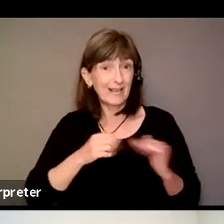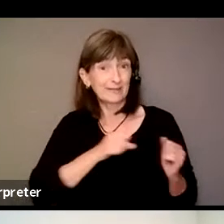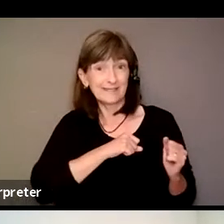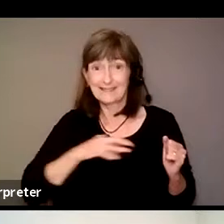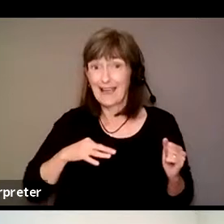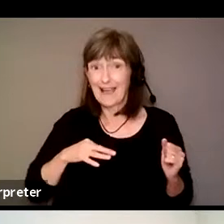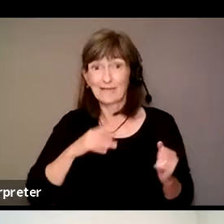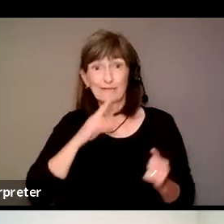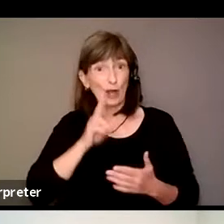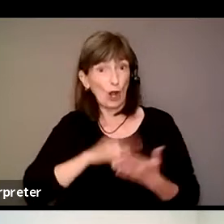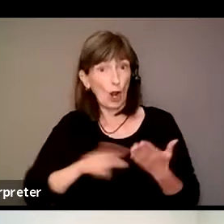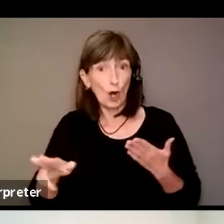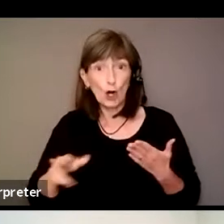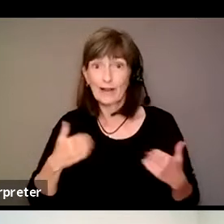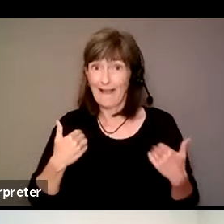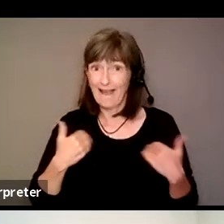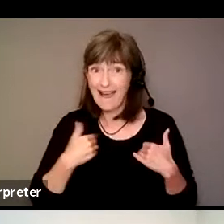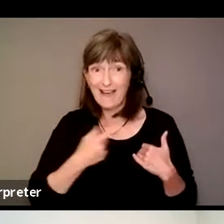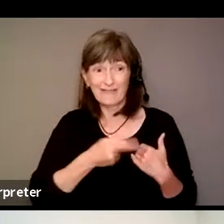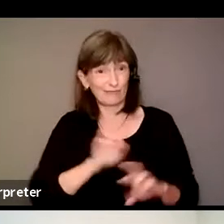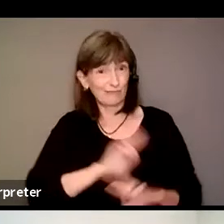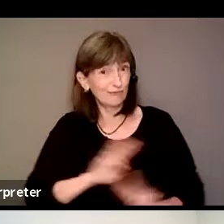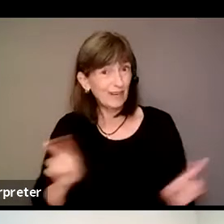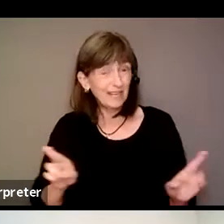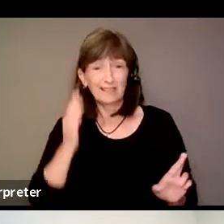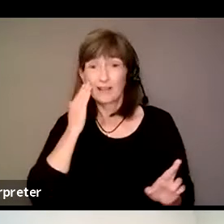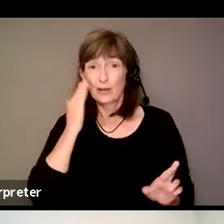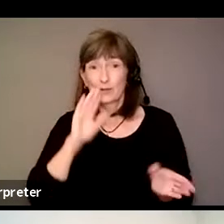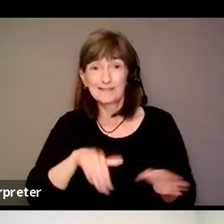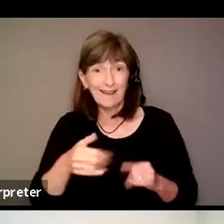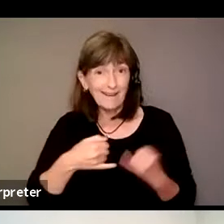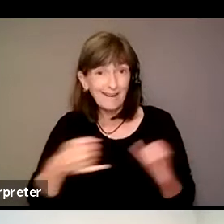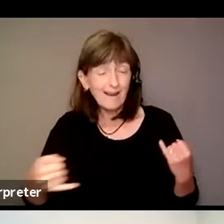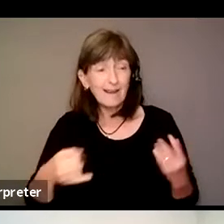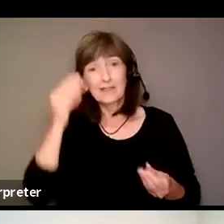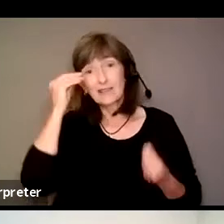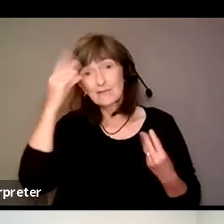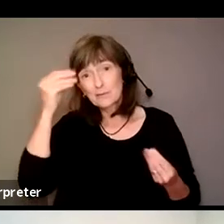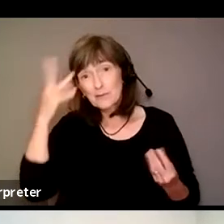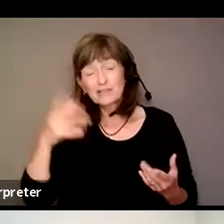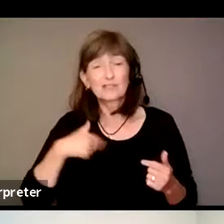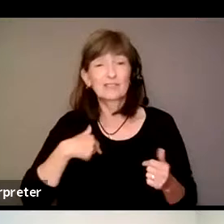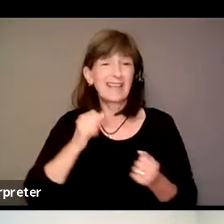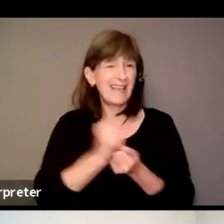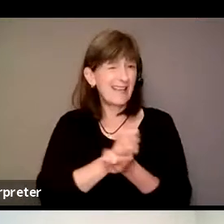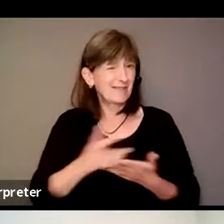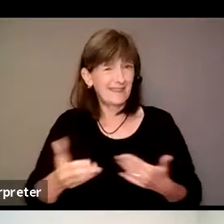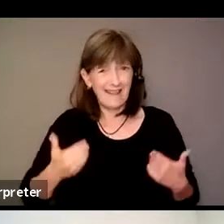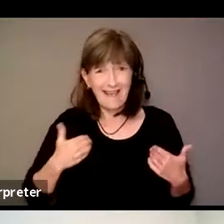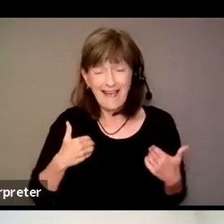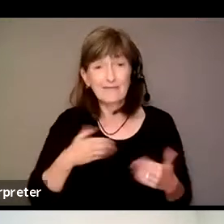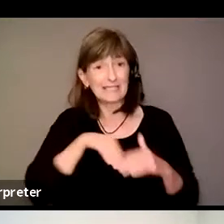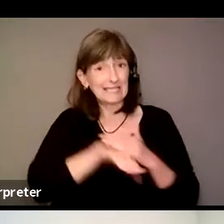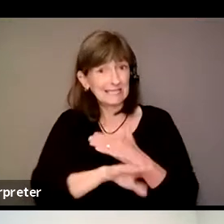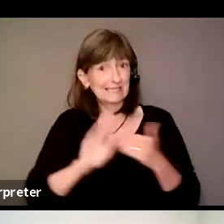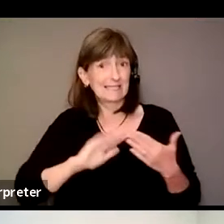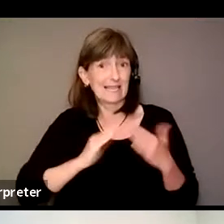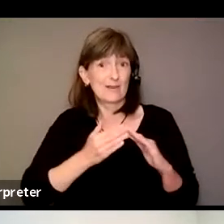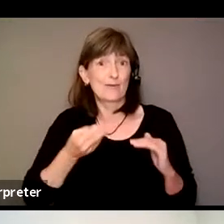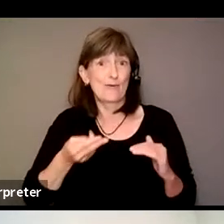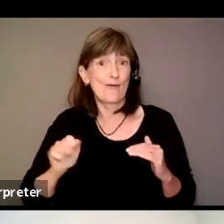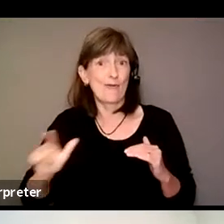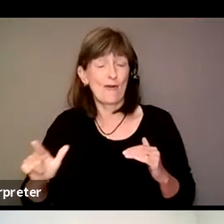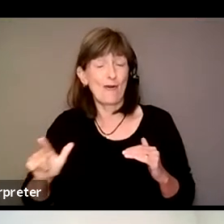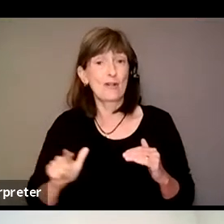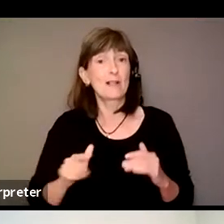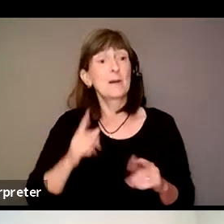information at the ready. They know all the deadlines. They know what information is required of you, and they can give you a good idea as to what your involvement involvement